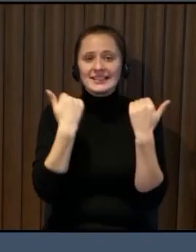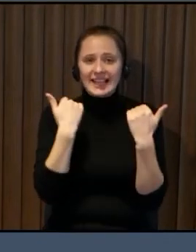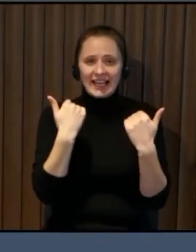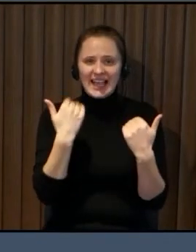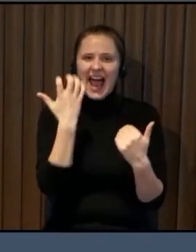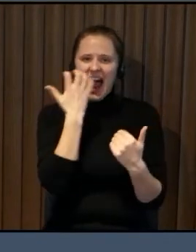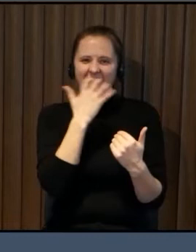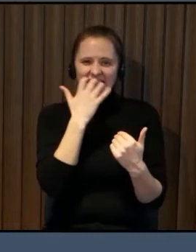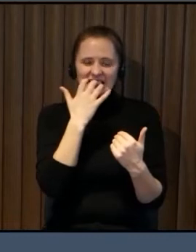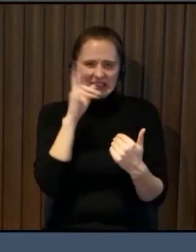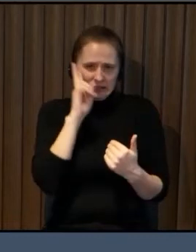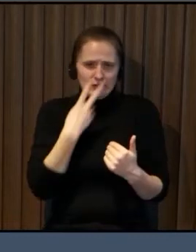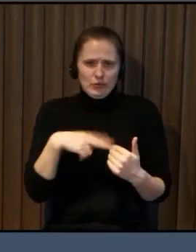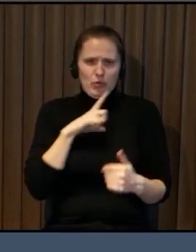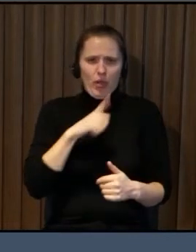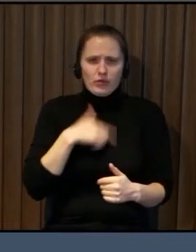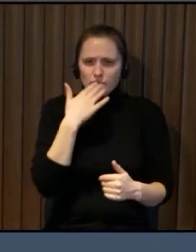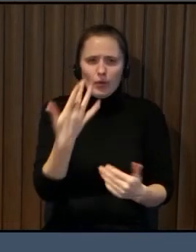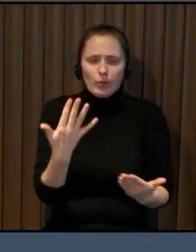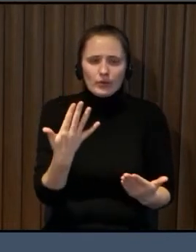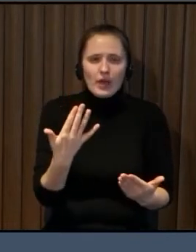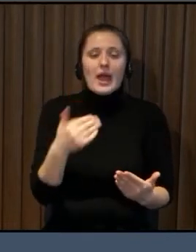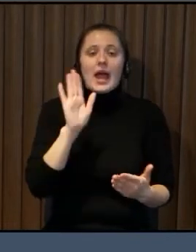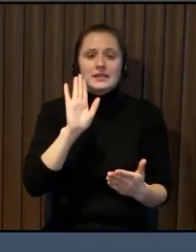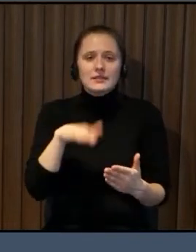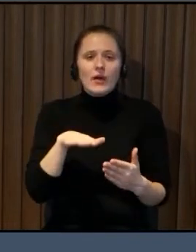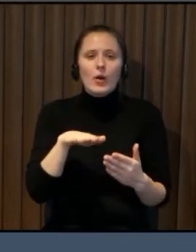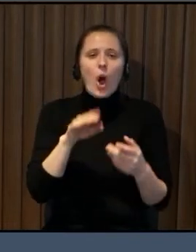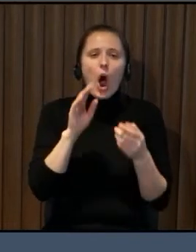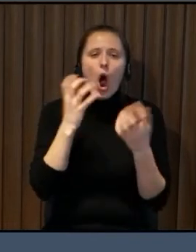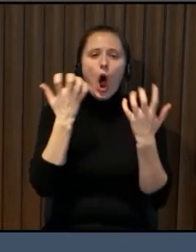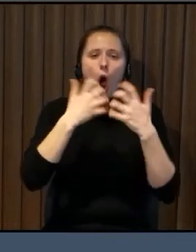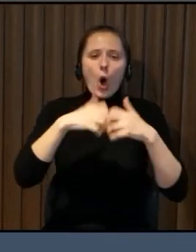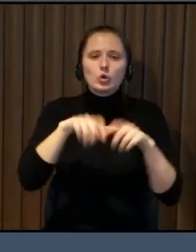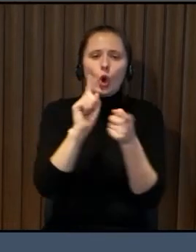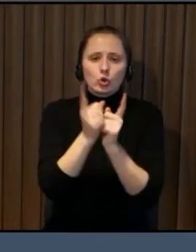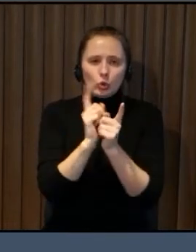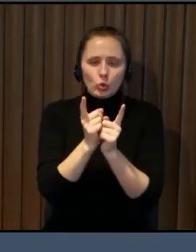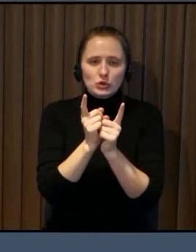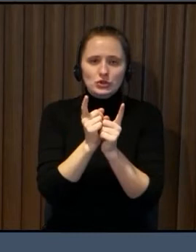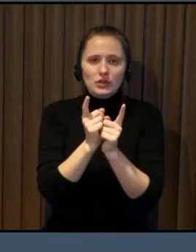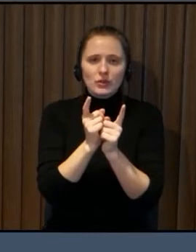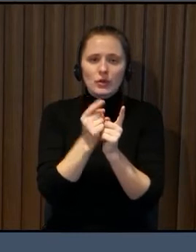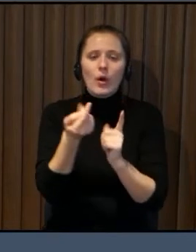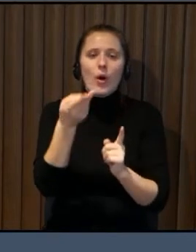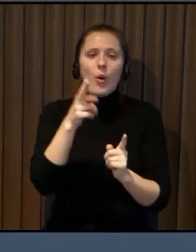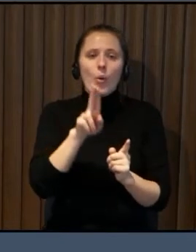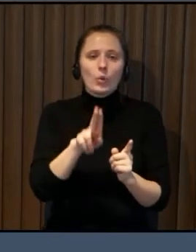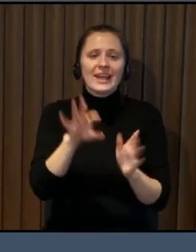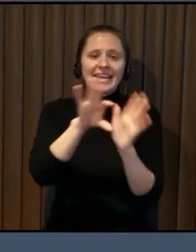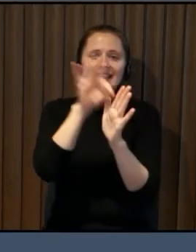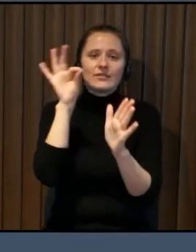afterwards corrected. So if I'm a foreigner and I don't understand Latvian, I can also choose an option